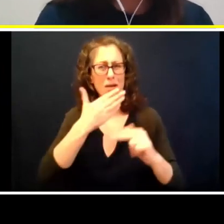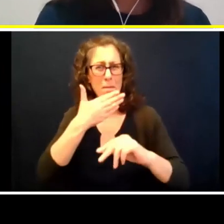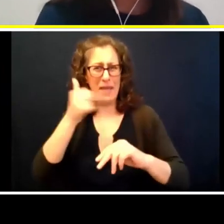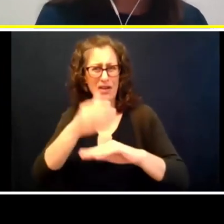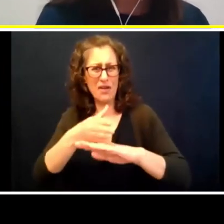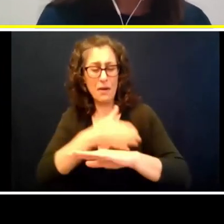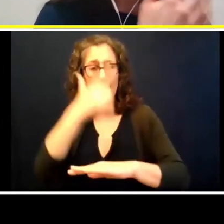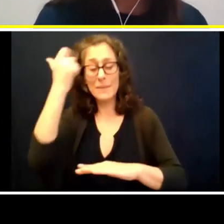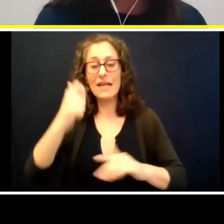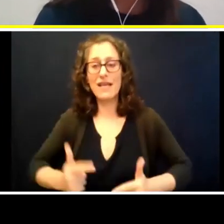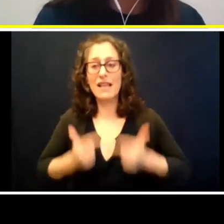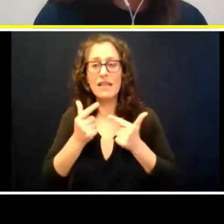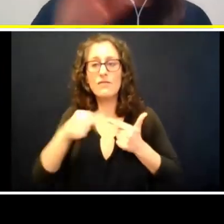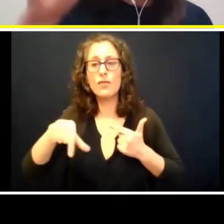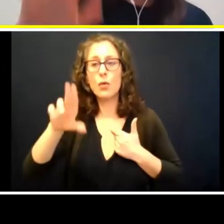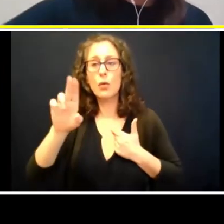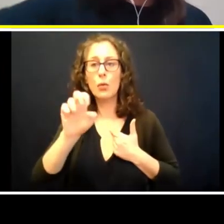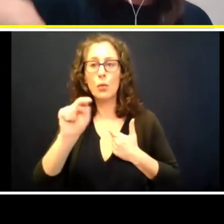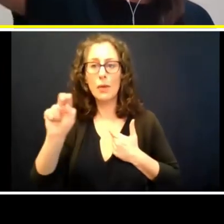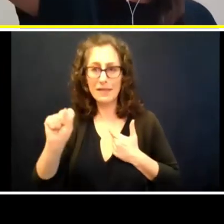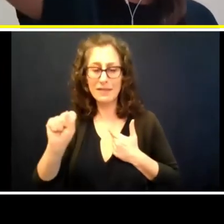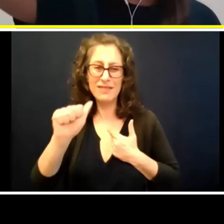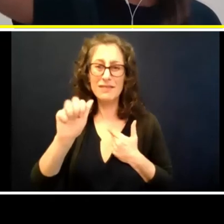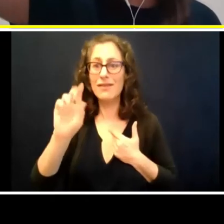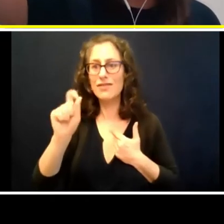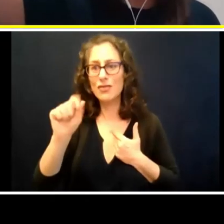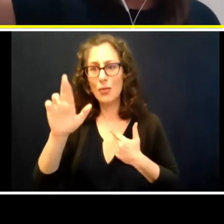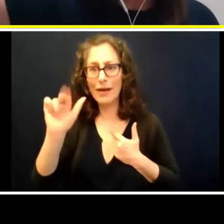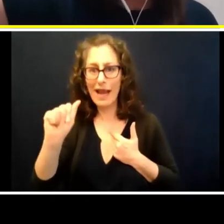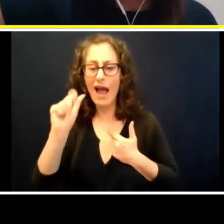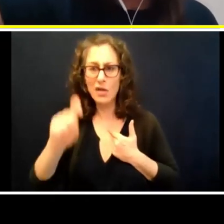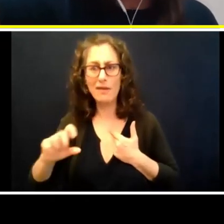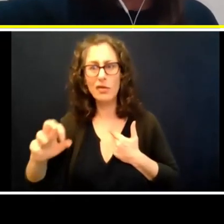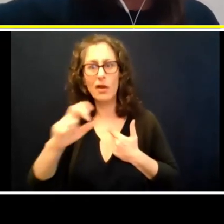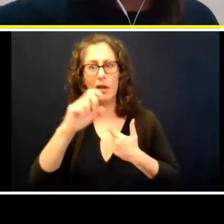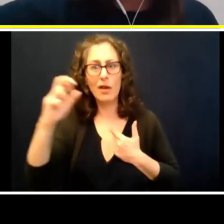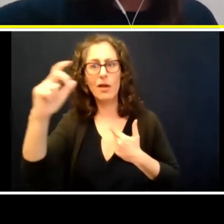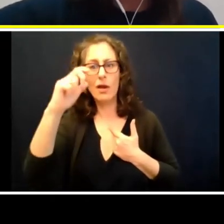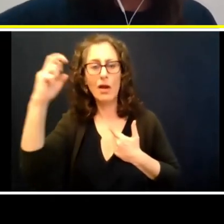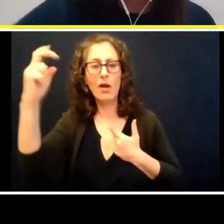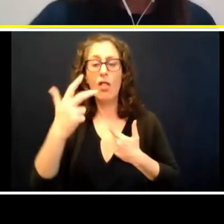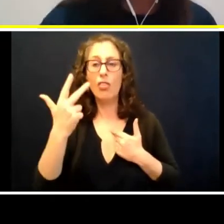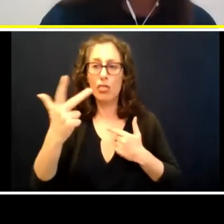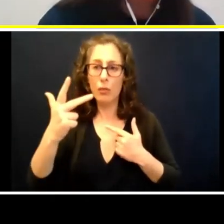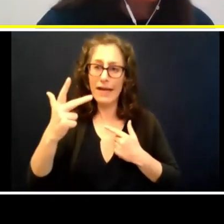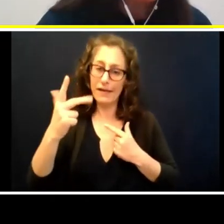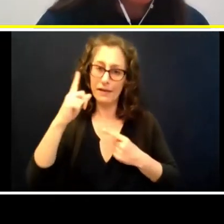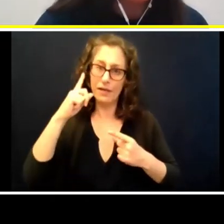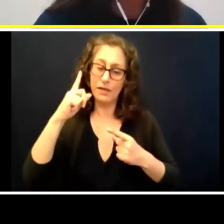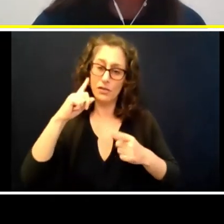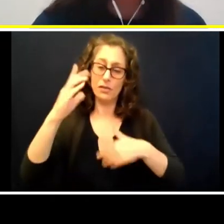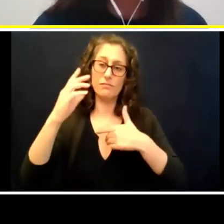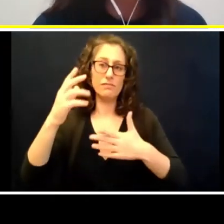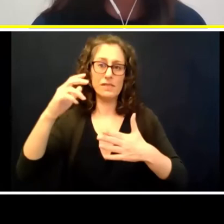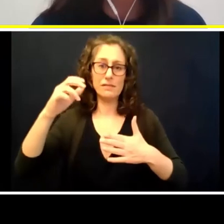because I lived in Queens in Astoria, where you have to walk up like three flights of stairs to get to the subway. So